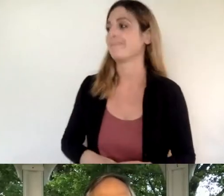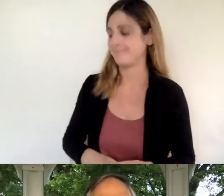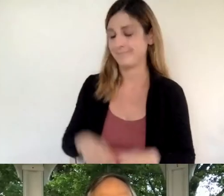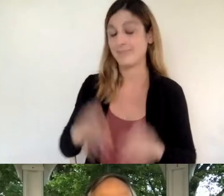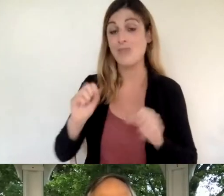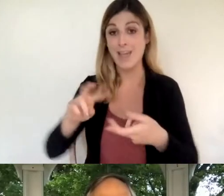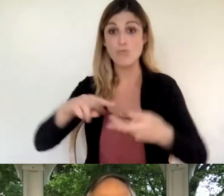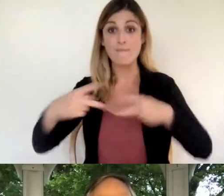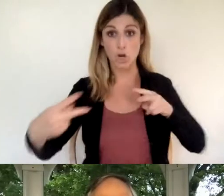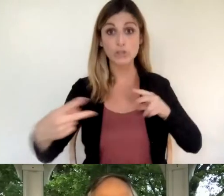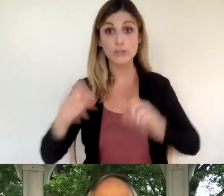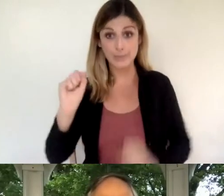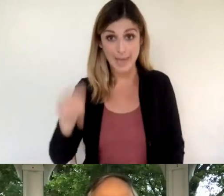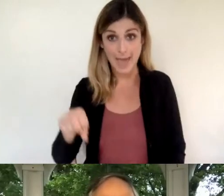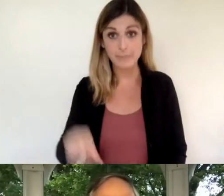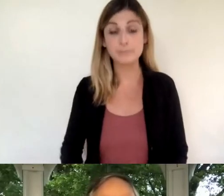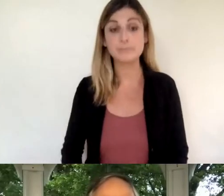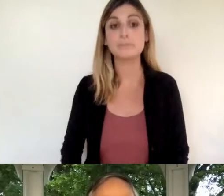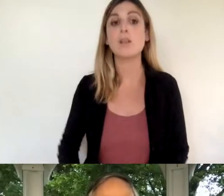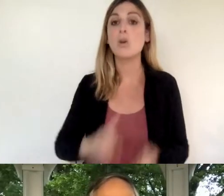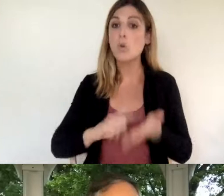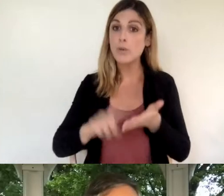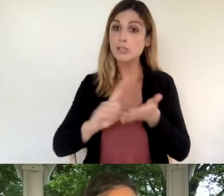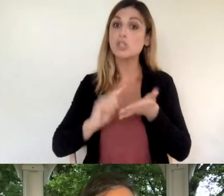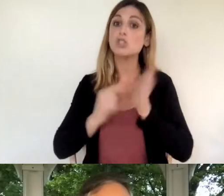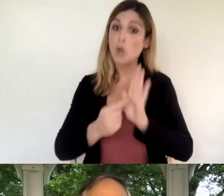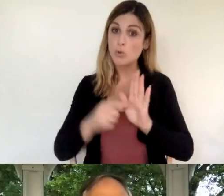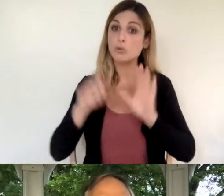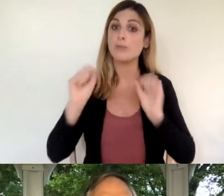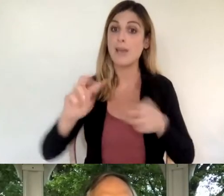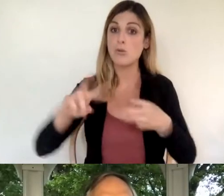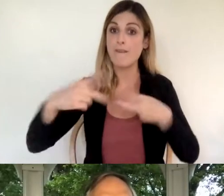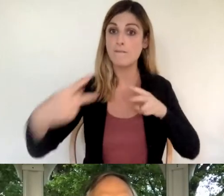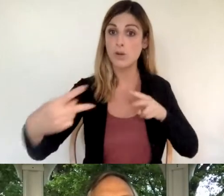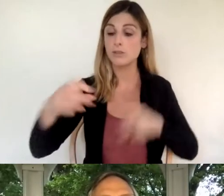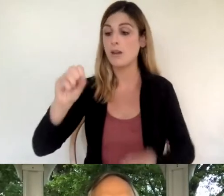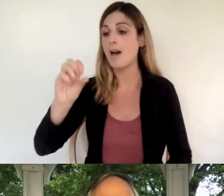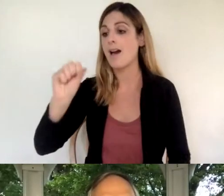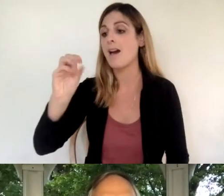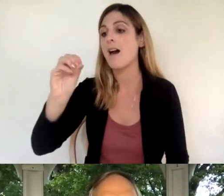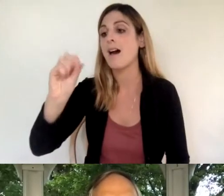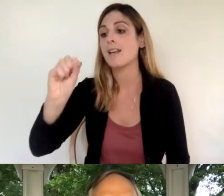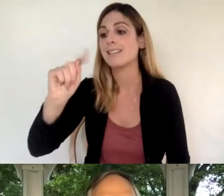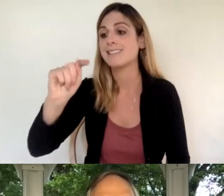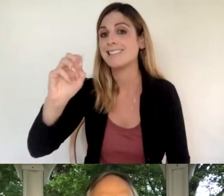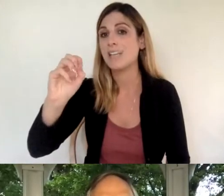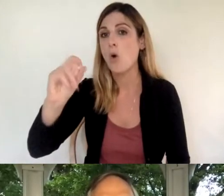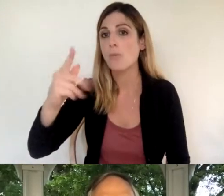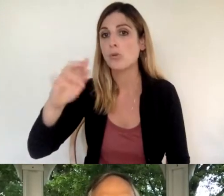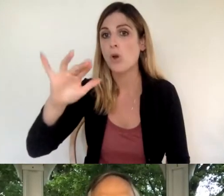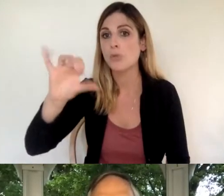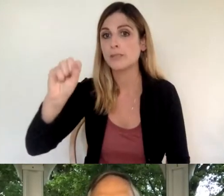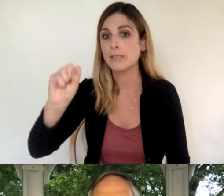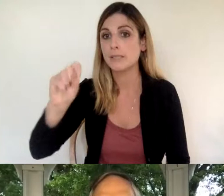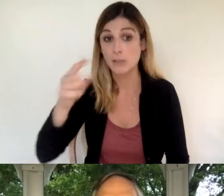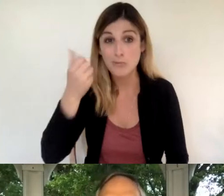can. The research shows that you can. Those 12 yoga poses that I mentioned,